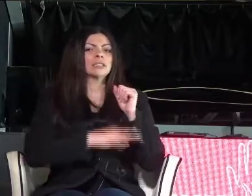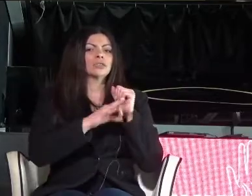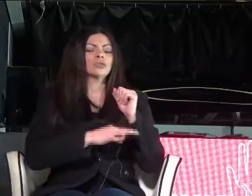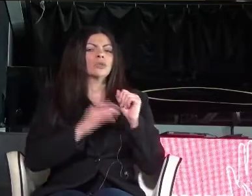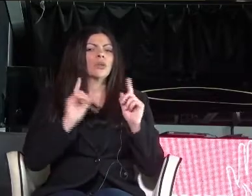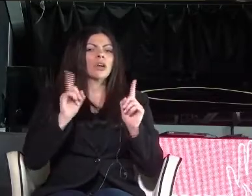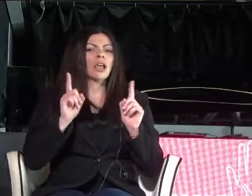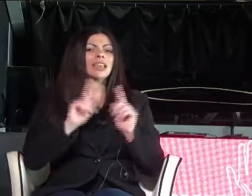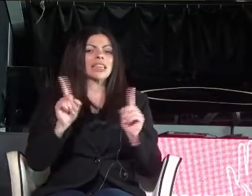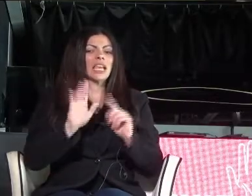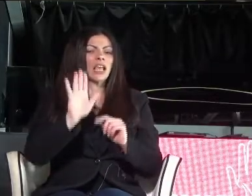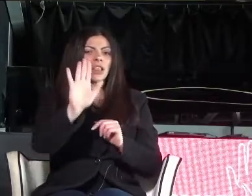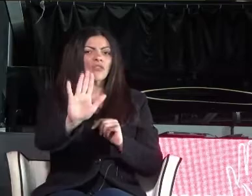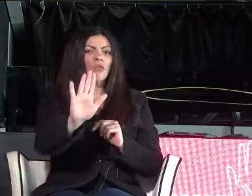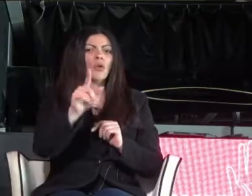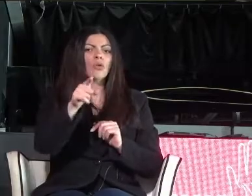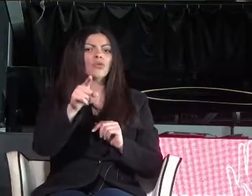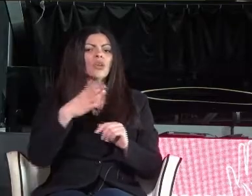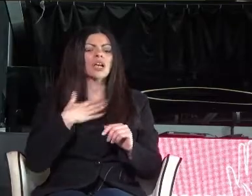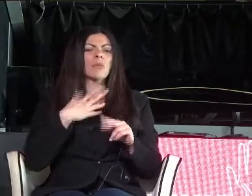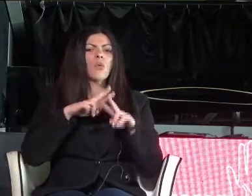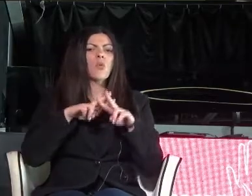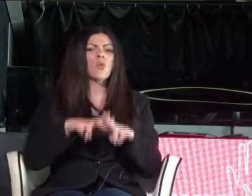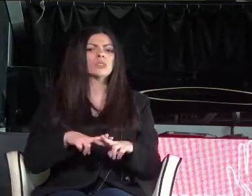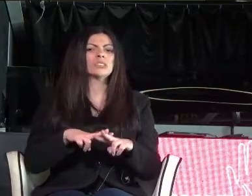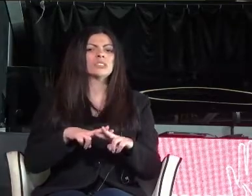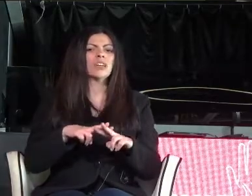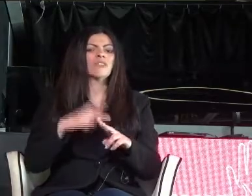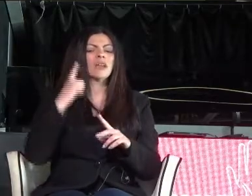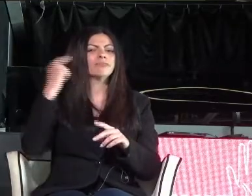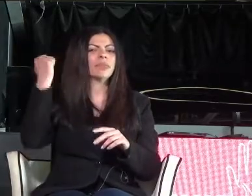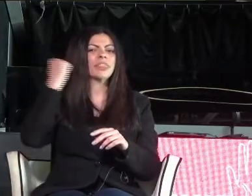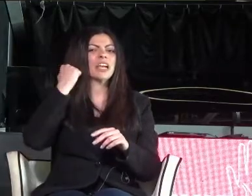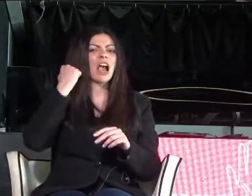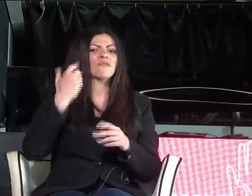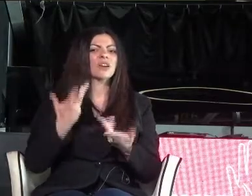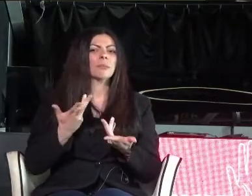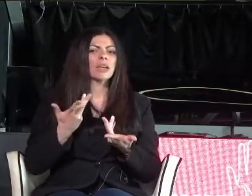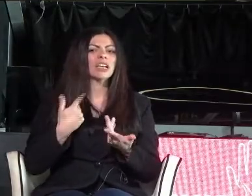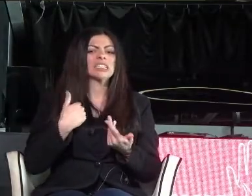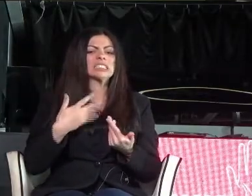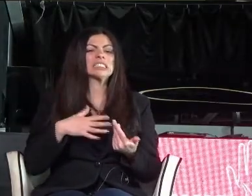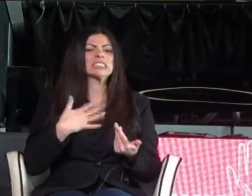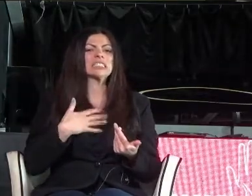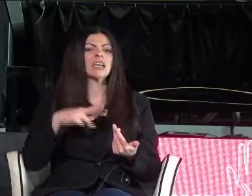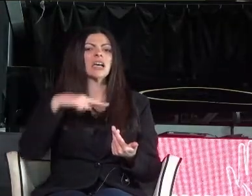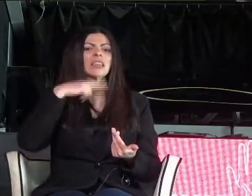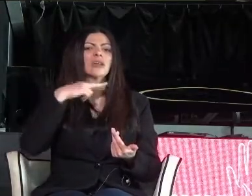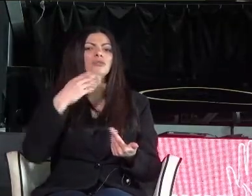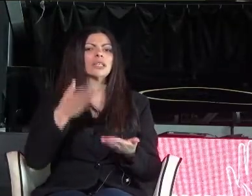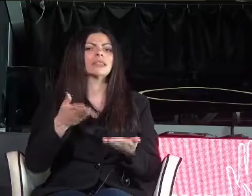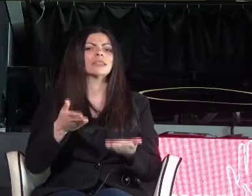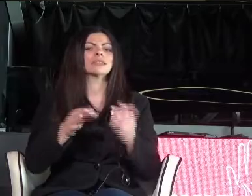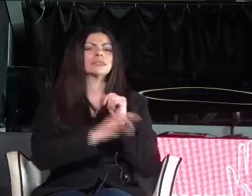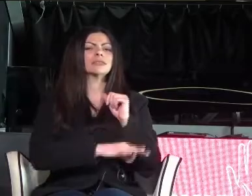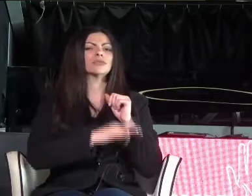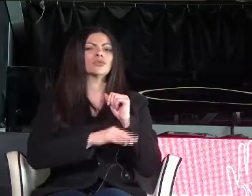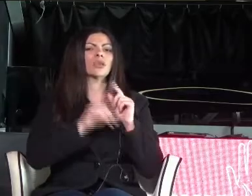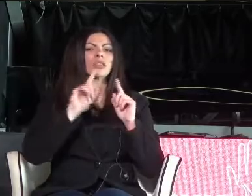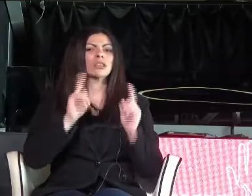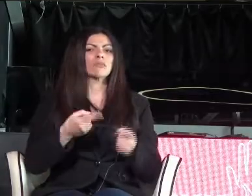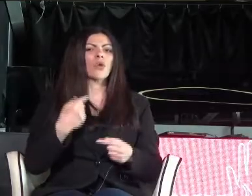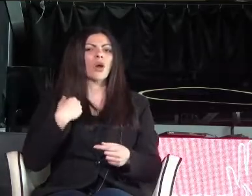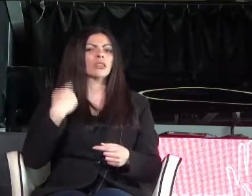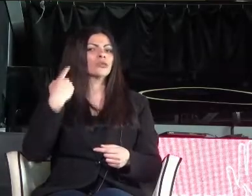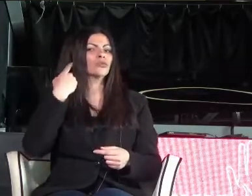I felt an urge to learn that story, to listen, to utter, and reimagine it. I looked at my uncle, my aunts, my grandparents, and